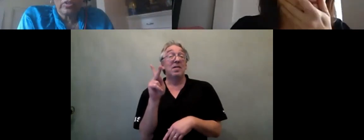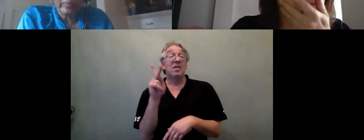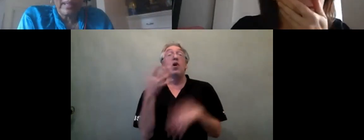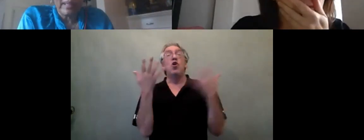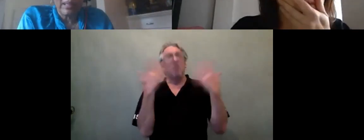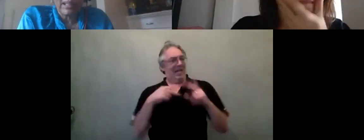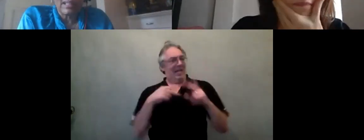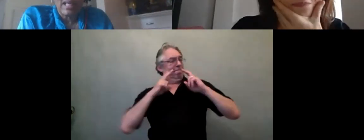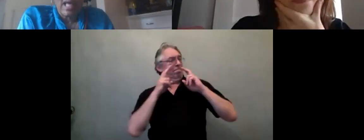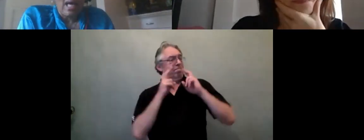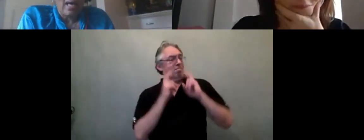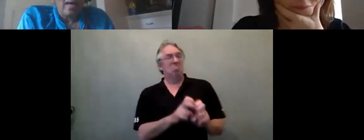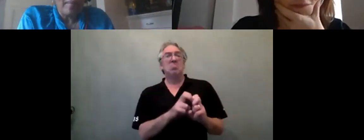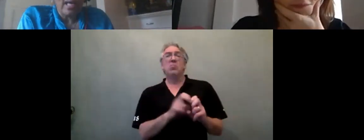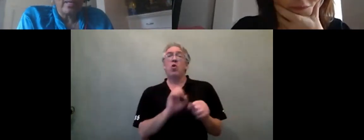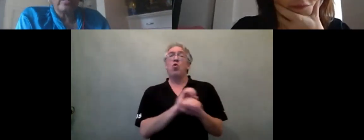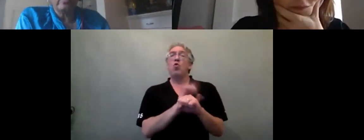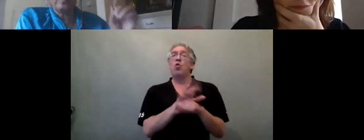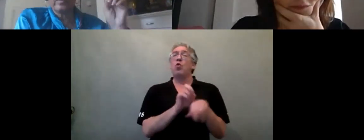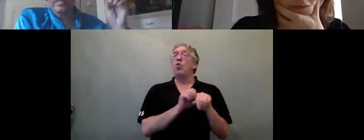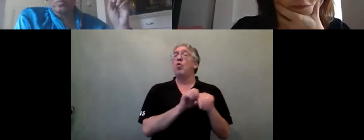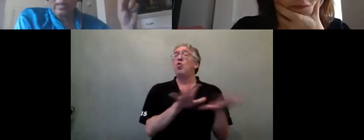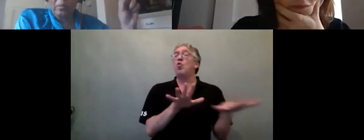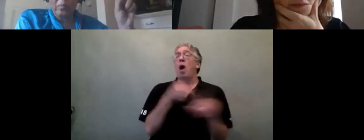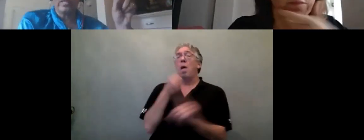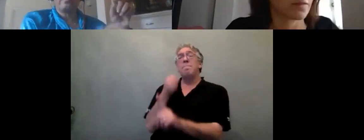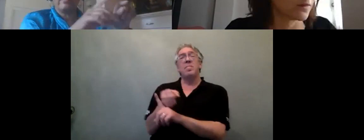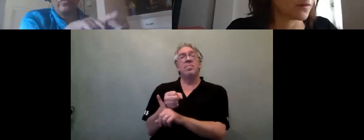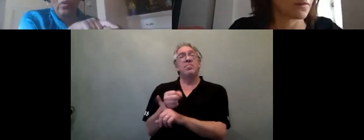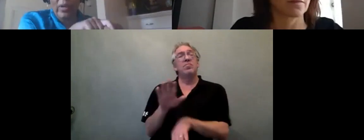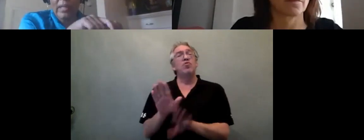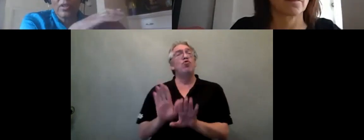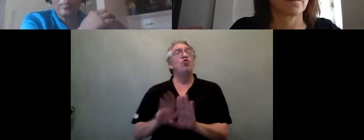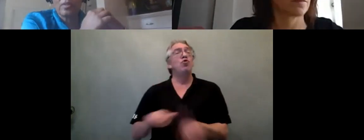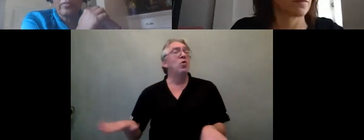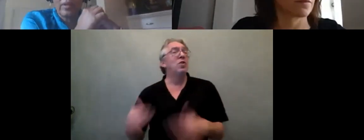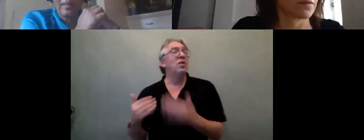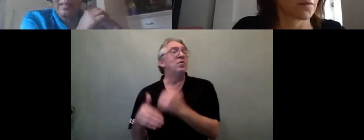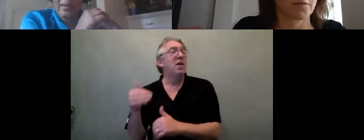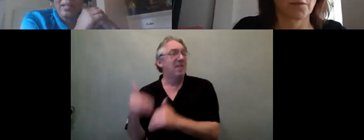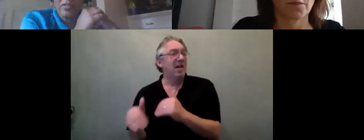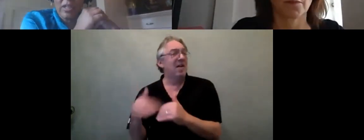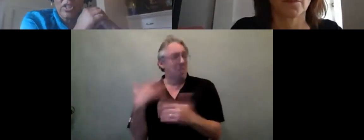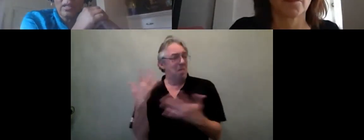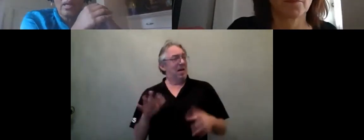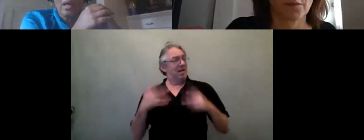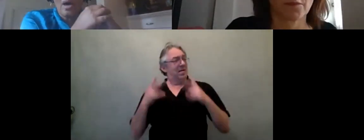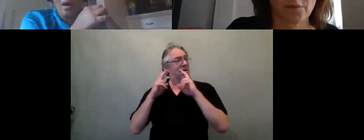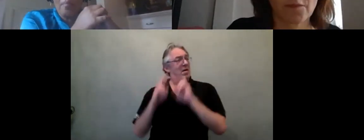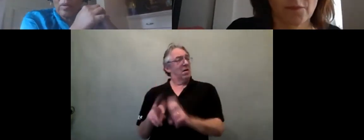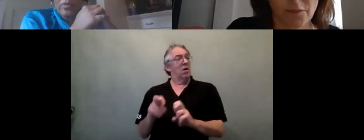COVID-19 on children with disabilities. And we looked both at what it meant in terms of their